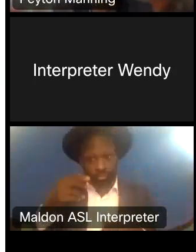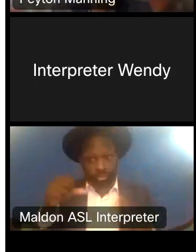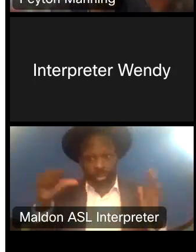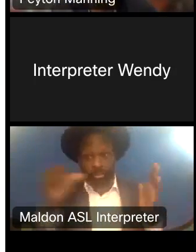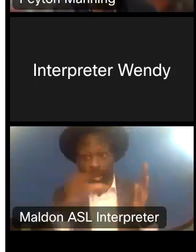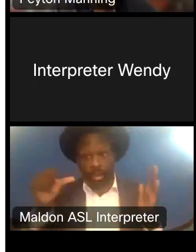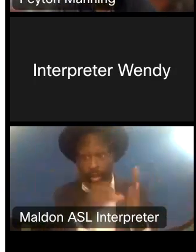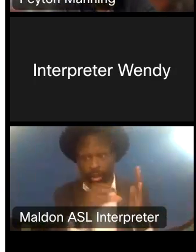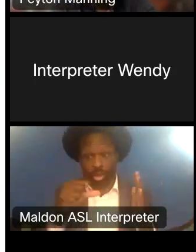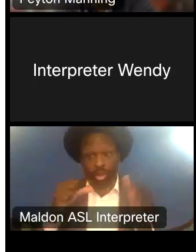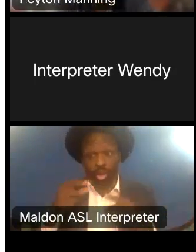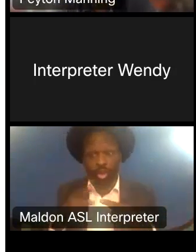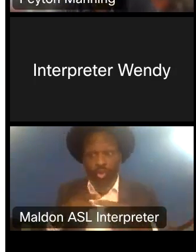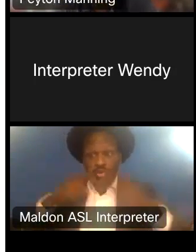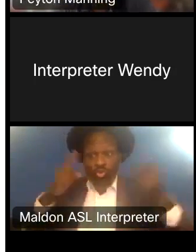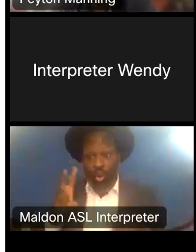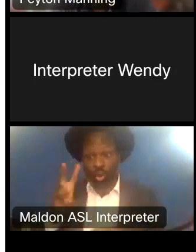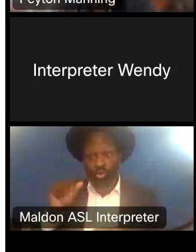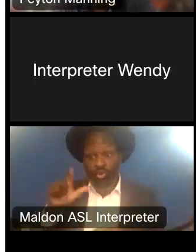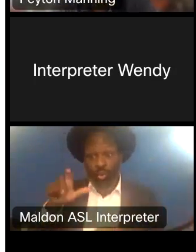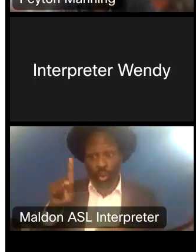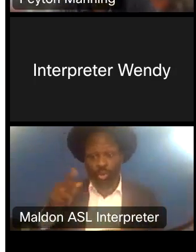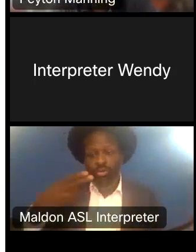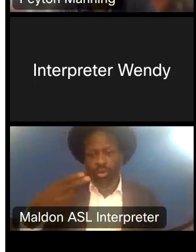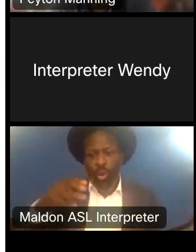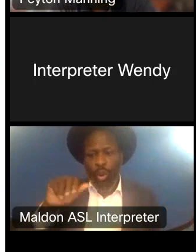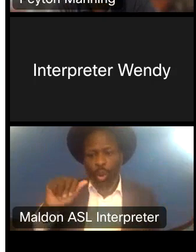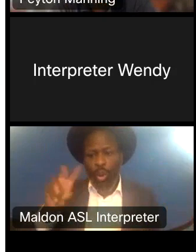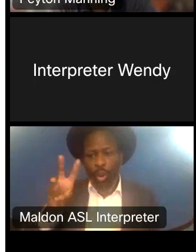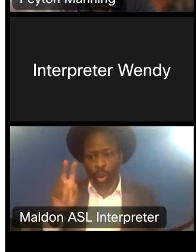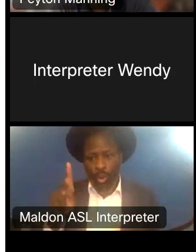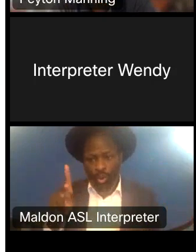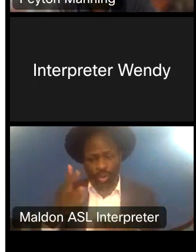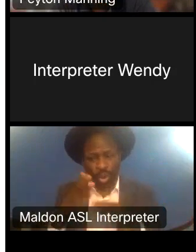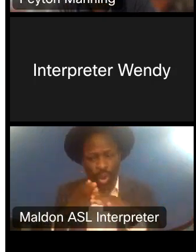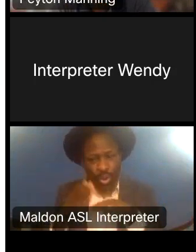intensity crosswalk signal across 6 lanes of traffic actually safe?